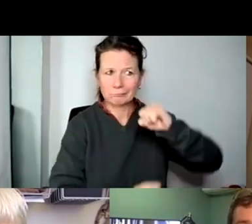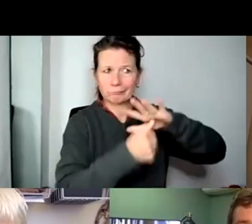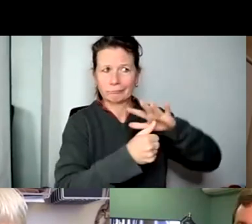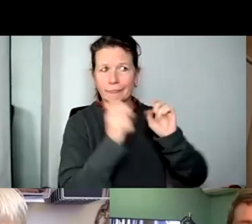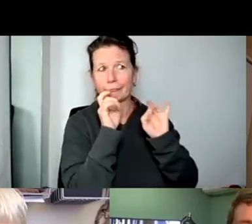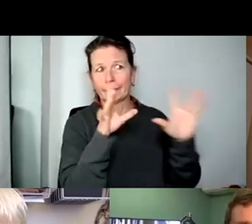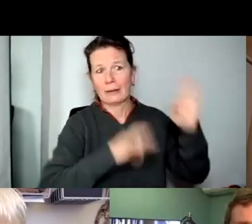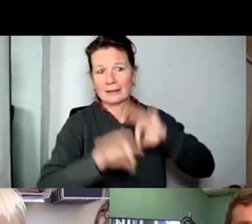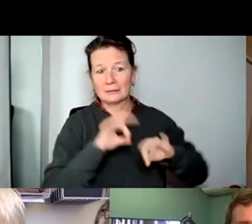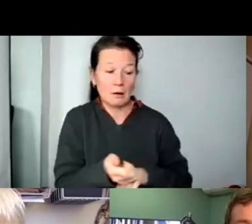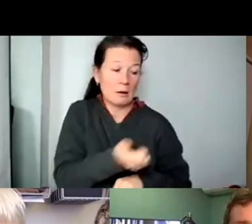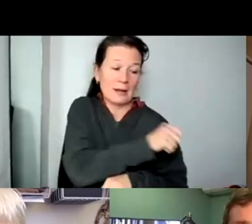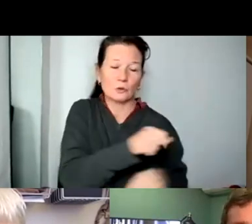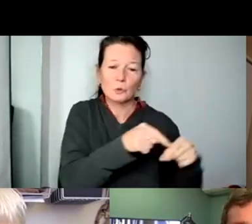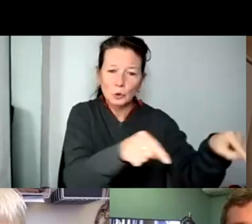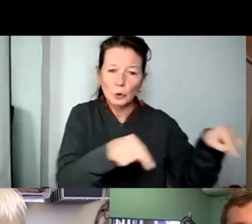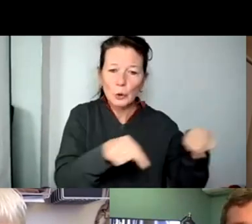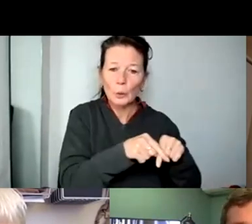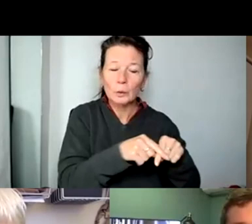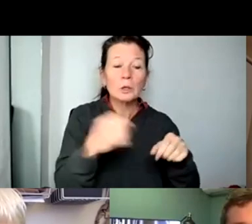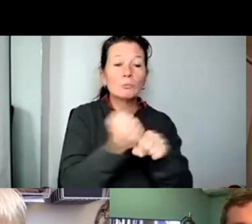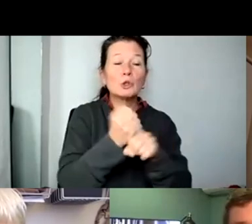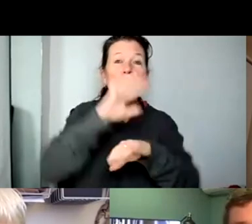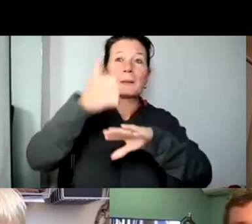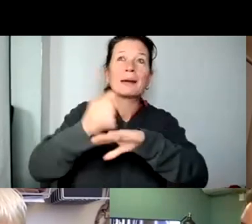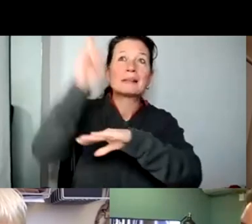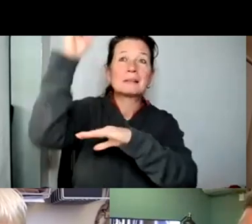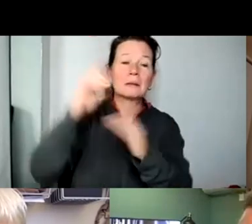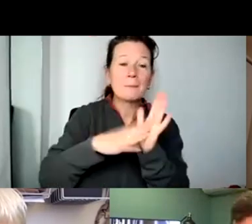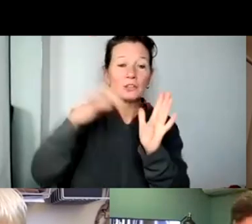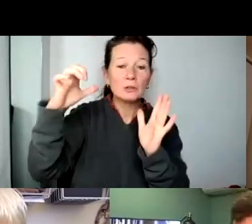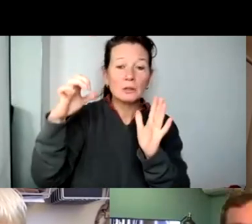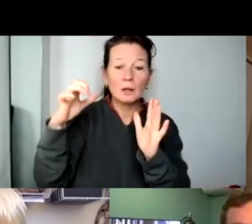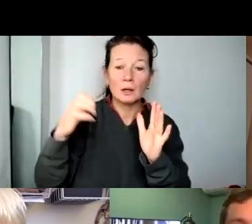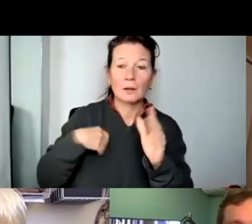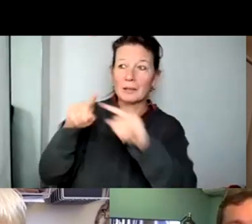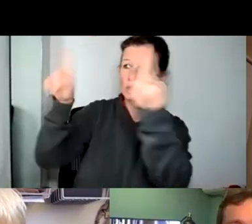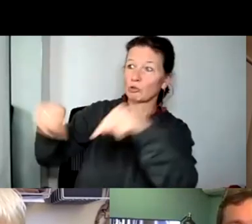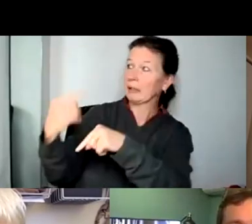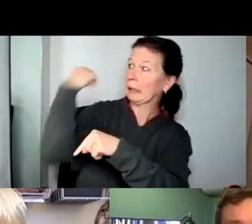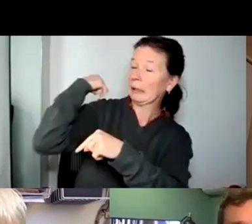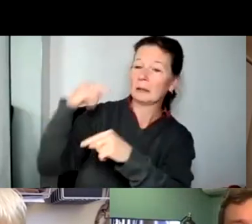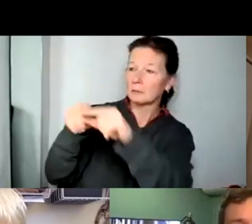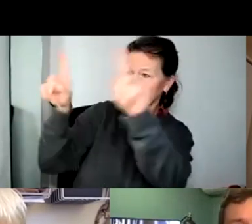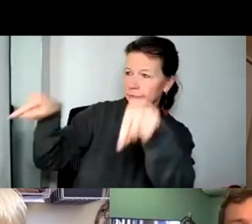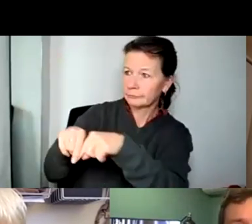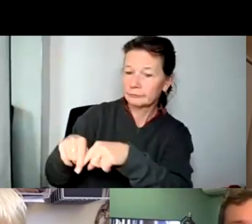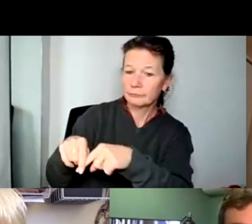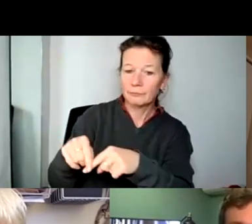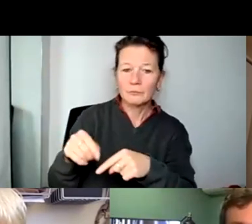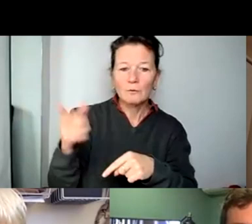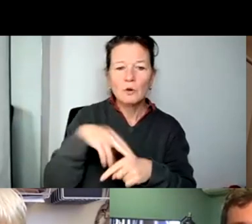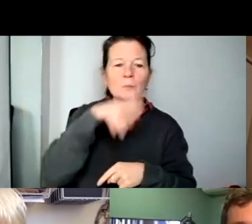room to hear, and the producer was up in Manchester on my screen behind me, and it was actually for a spoken